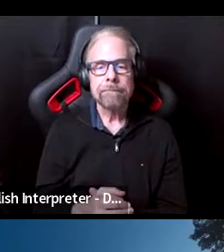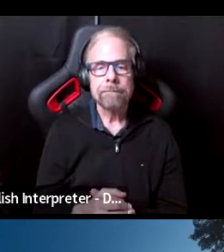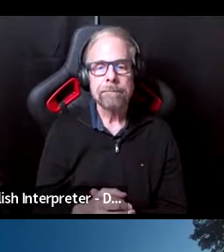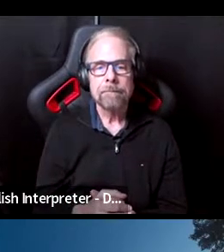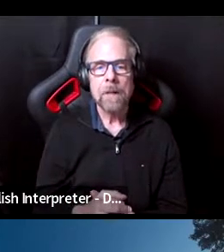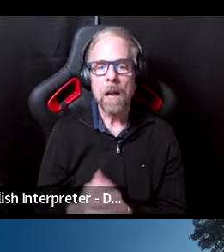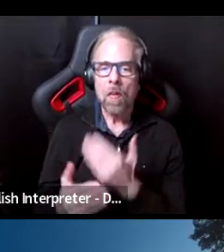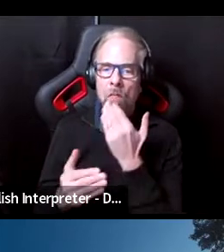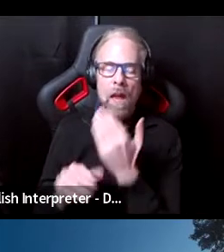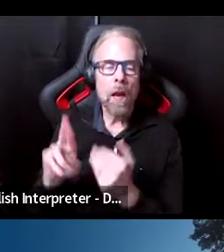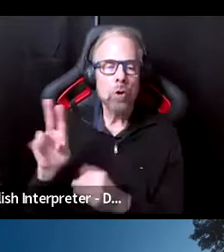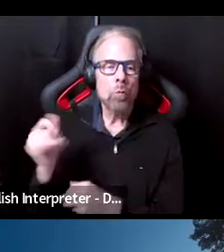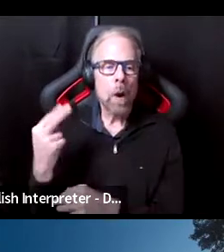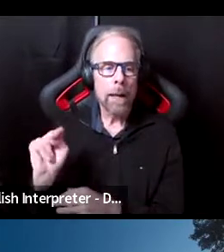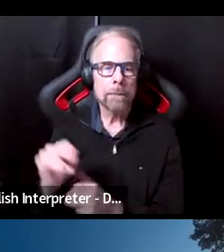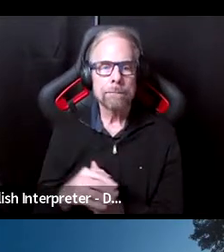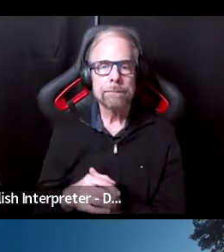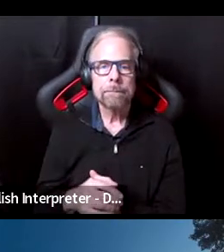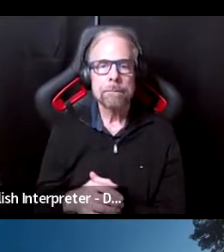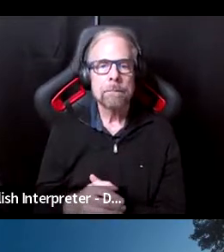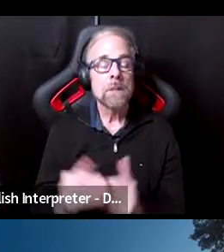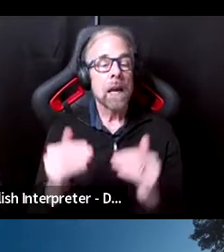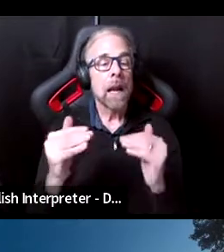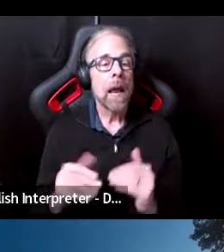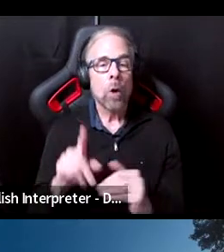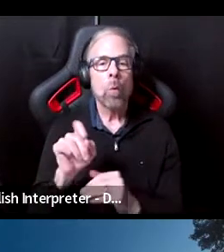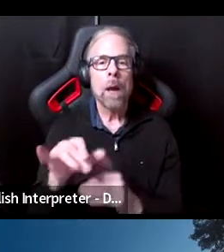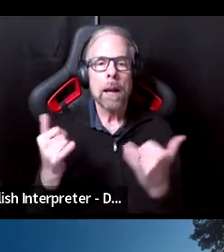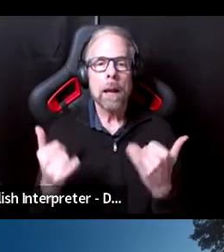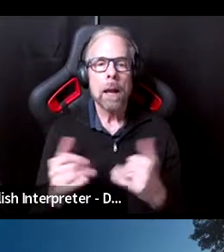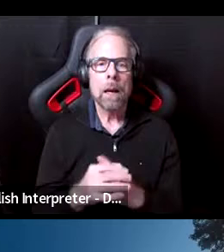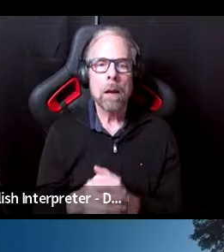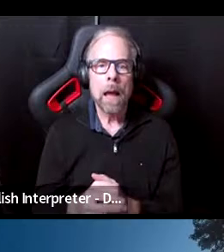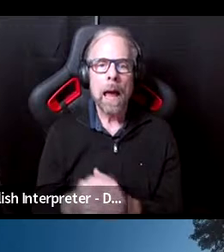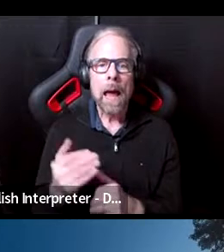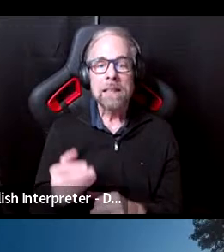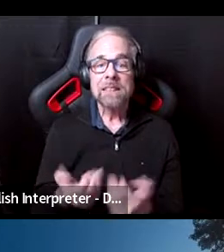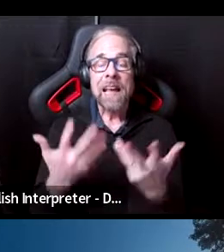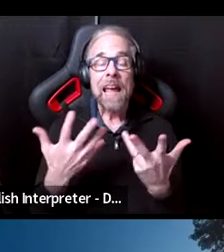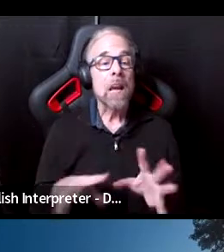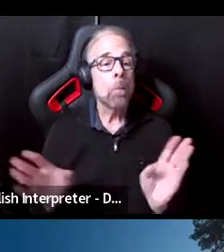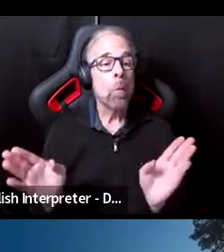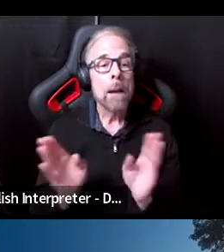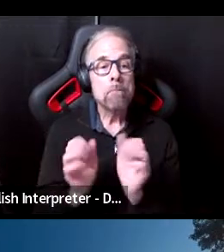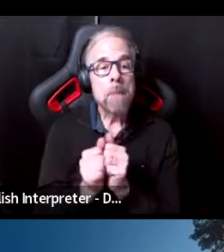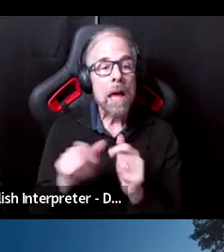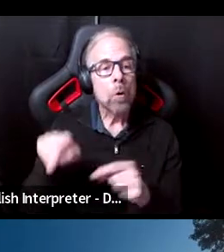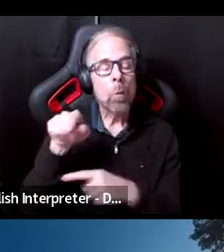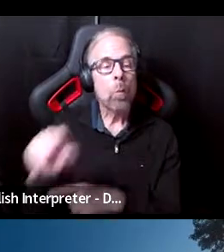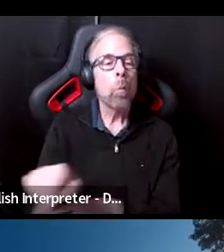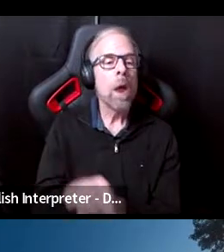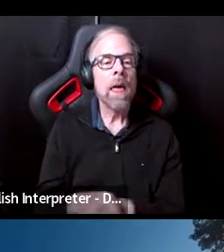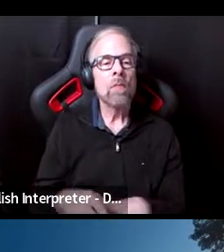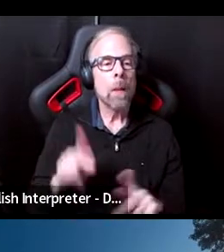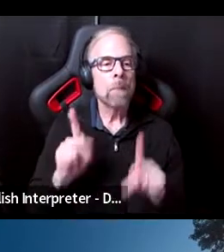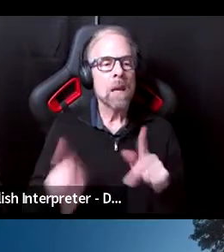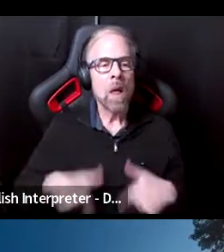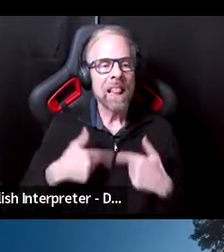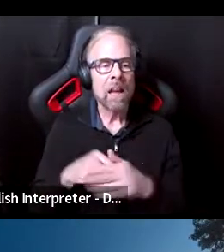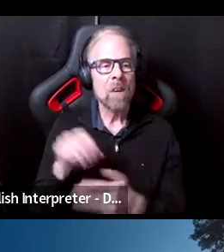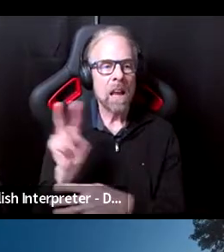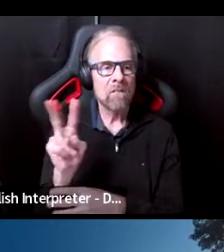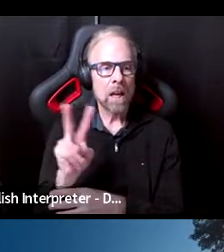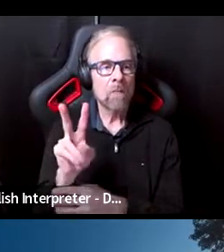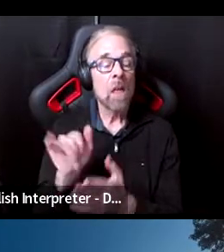Thank you, Ryan. Our next question. Has anyone met with the residents in Vancouver who would have their